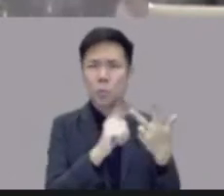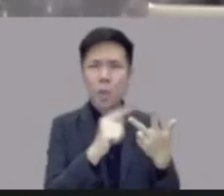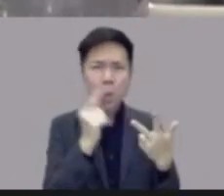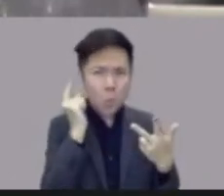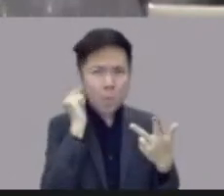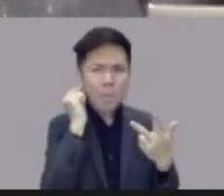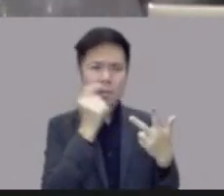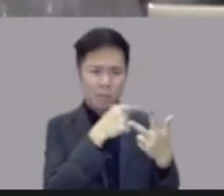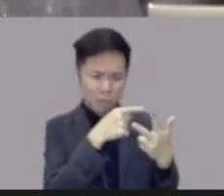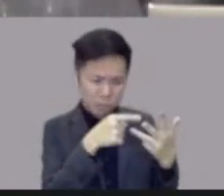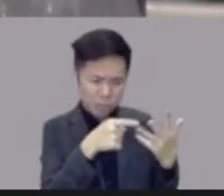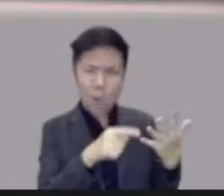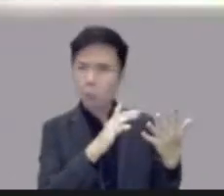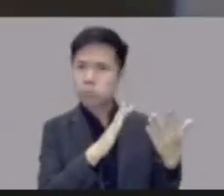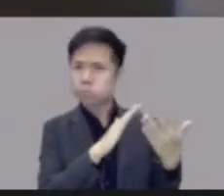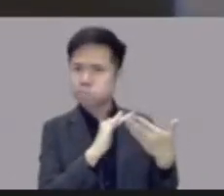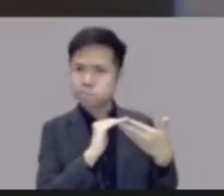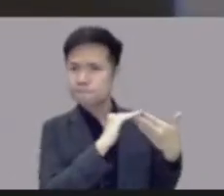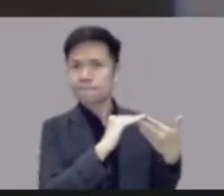much